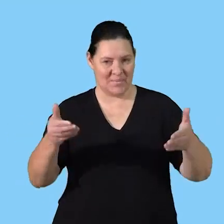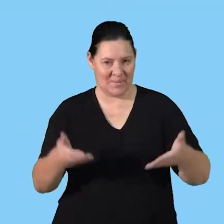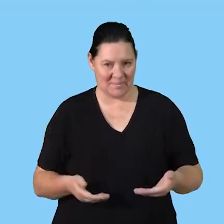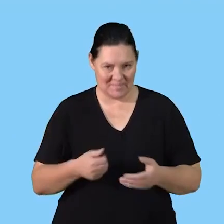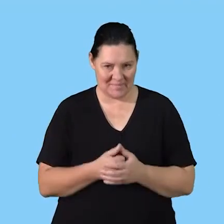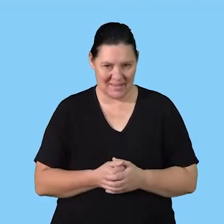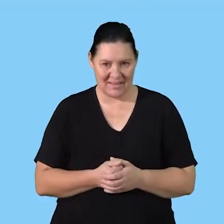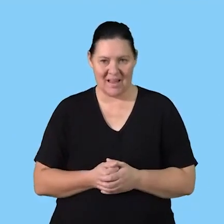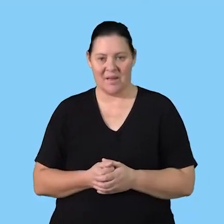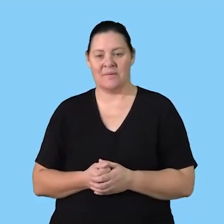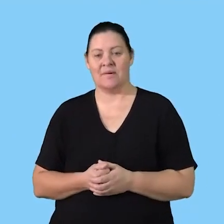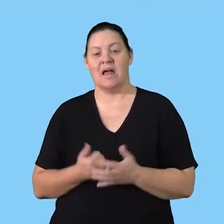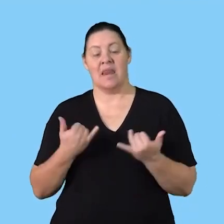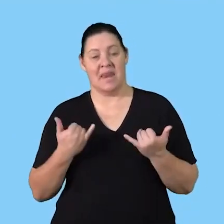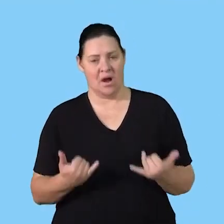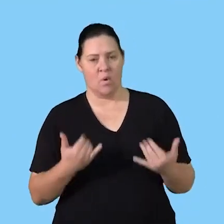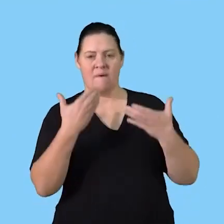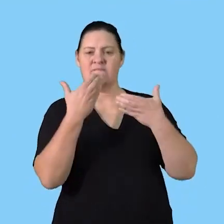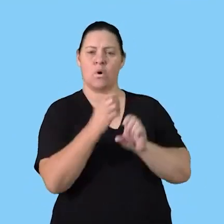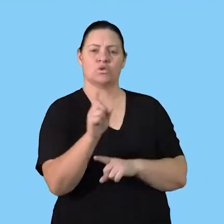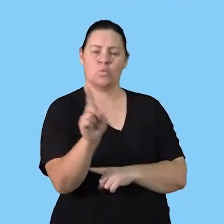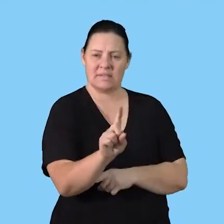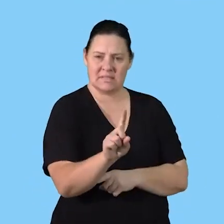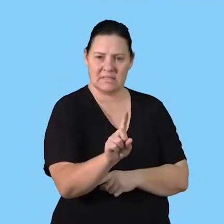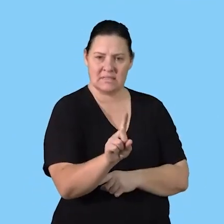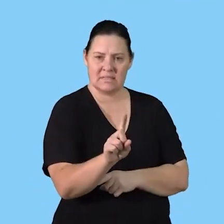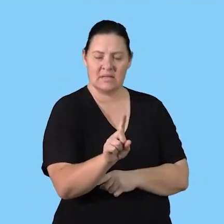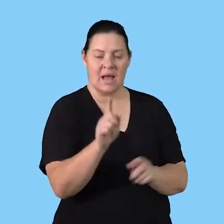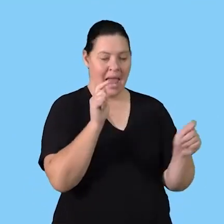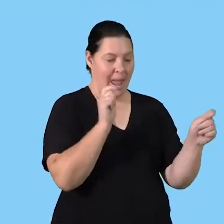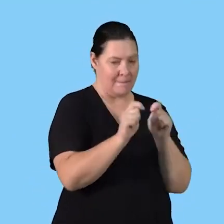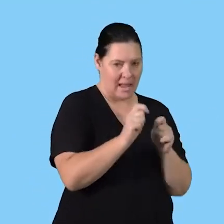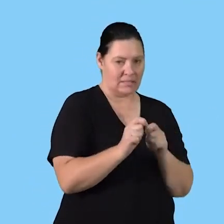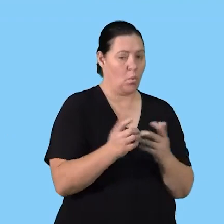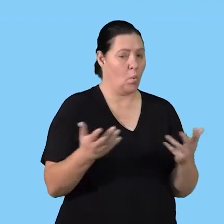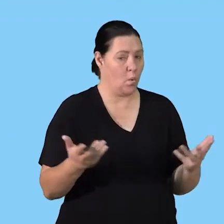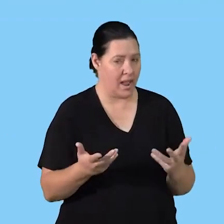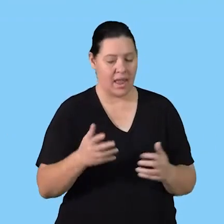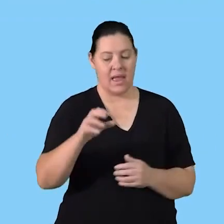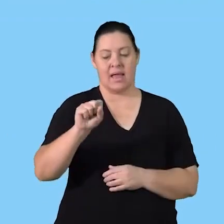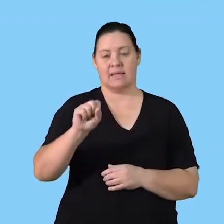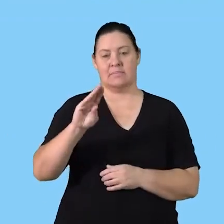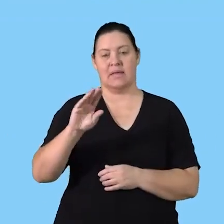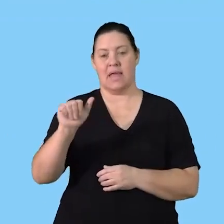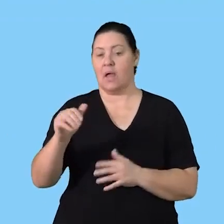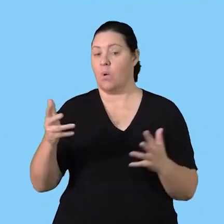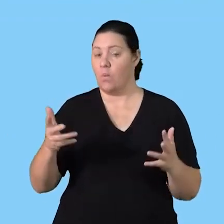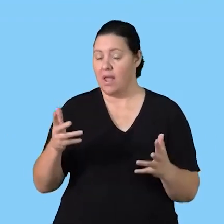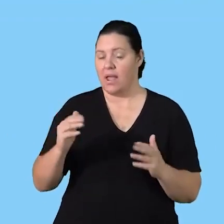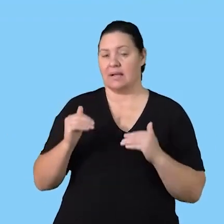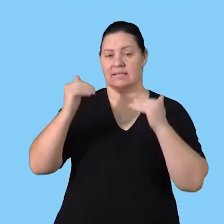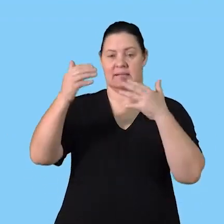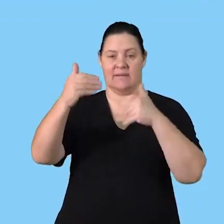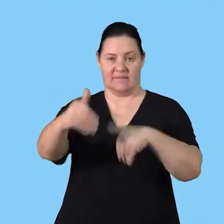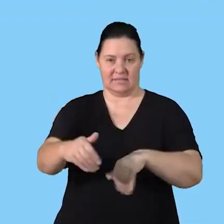Welcome back, colleagues, from the ad break. Now we are going to focus on the amendments on the school-based assessment in the senior